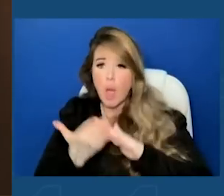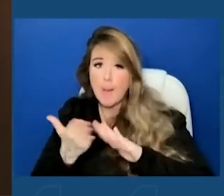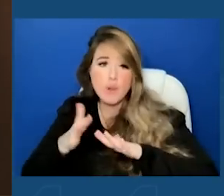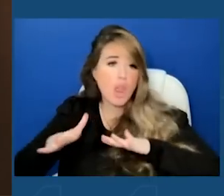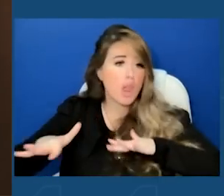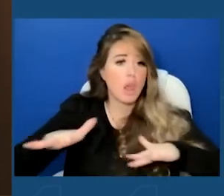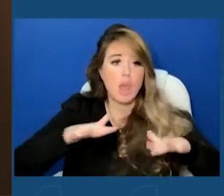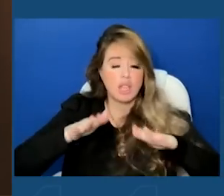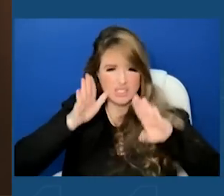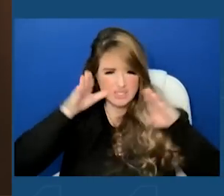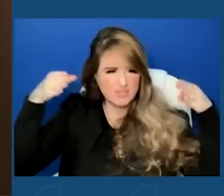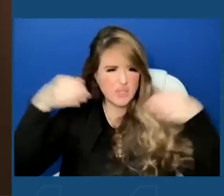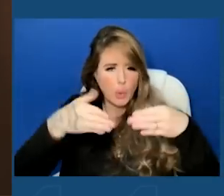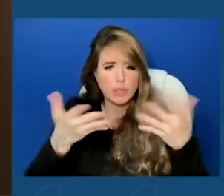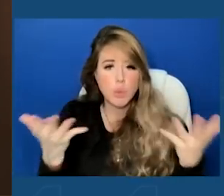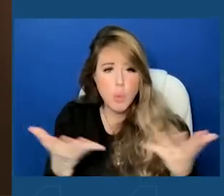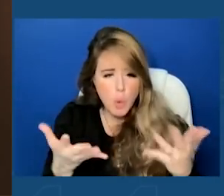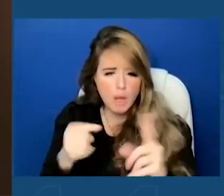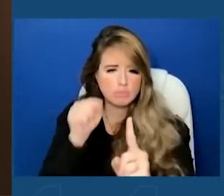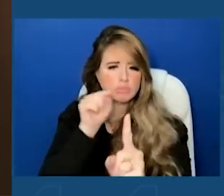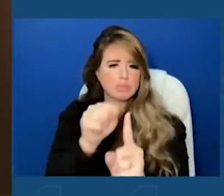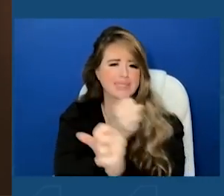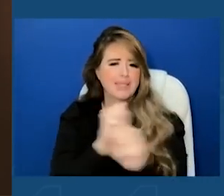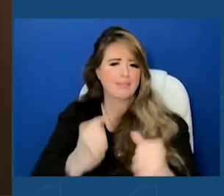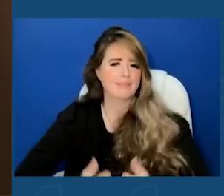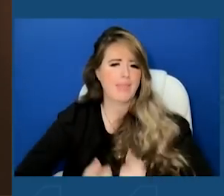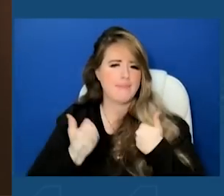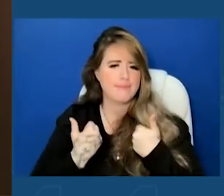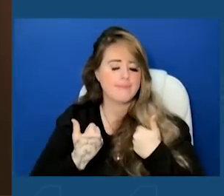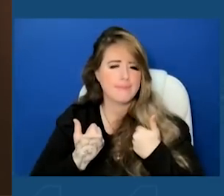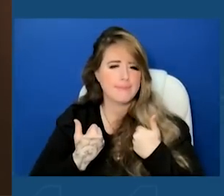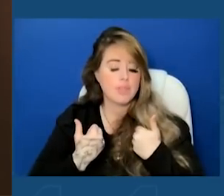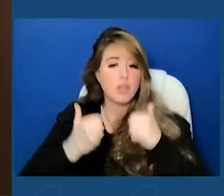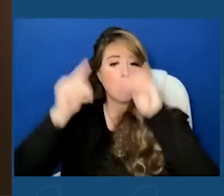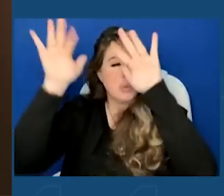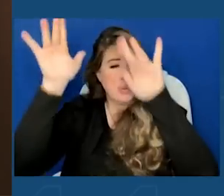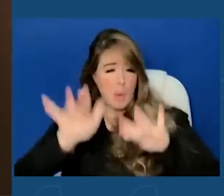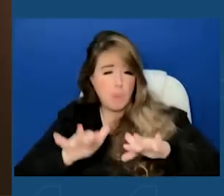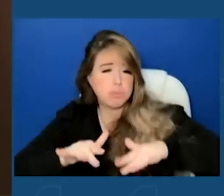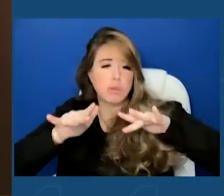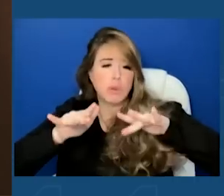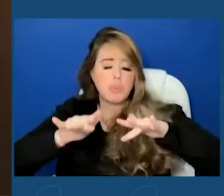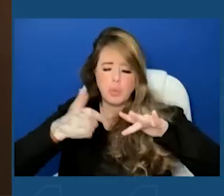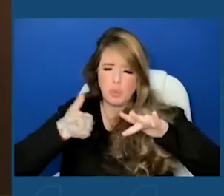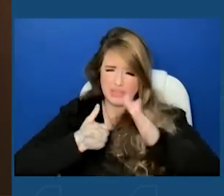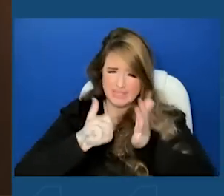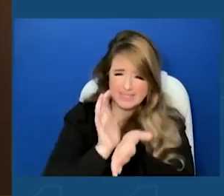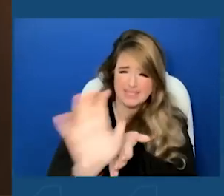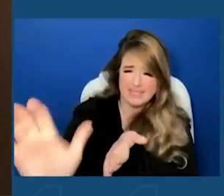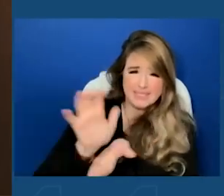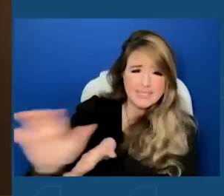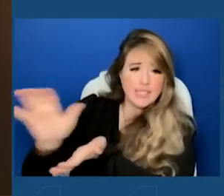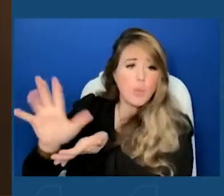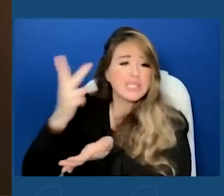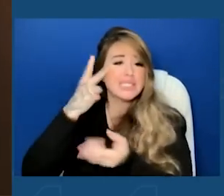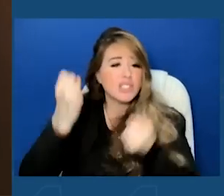life safety, plowing to get to motorists that have been stranded in